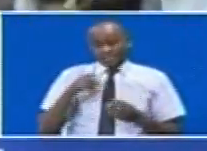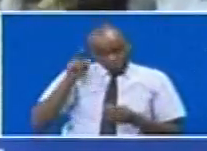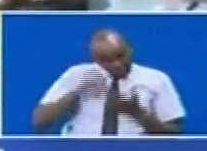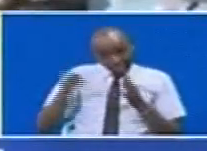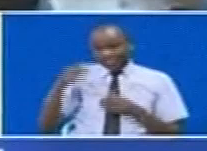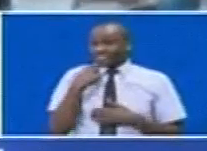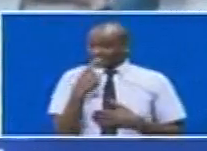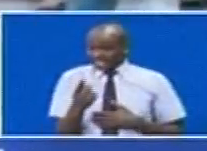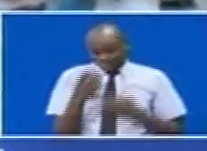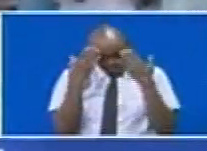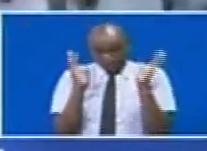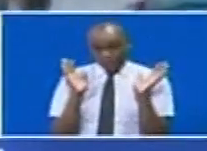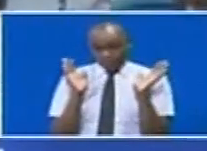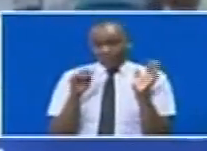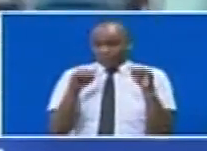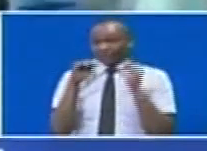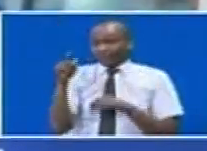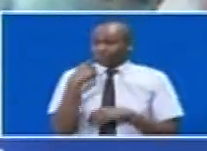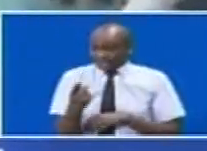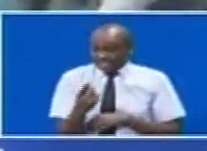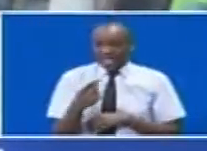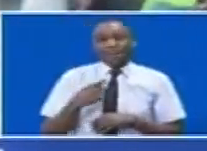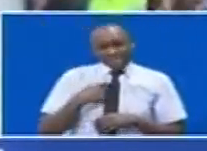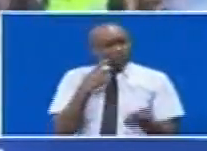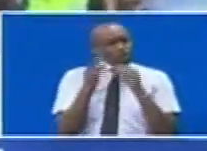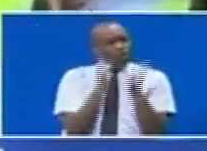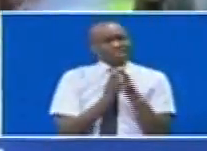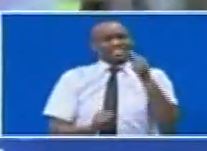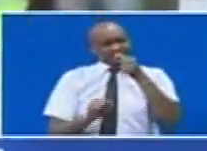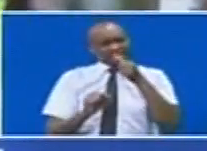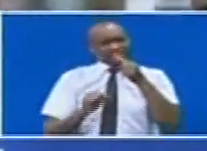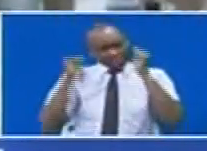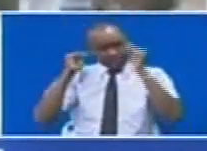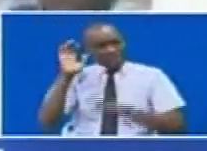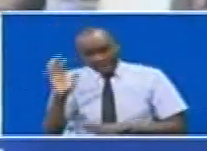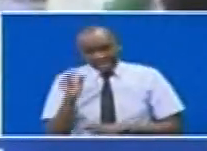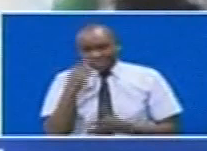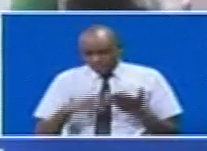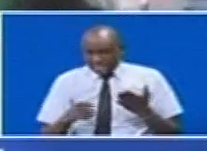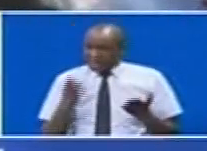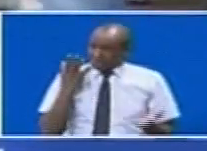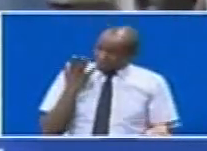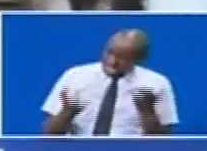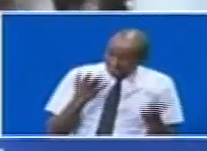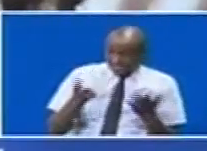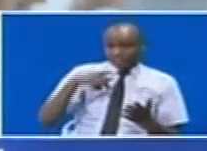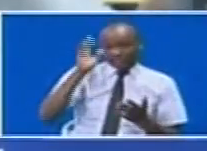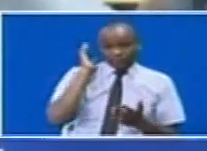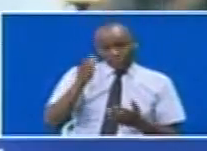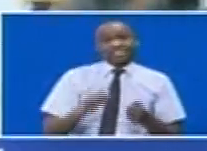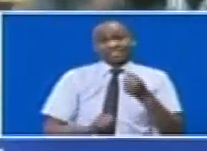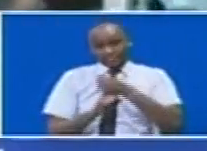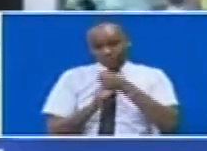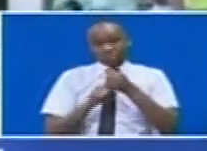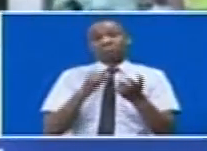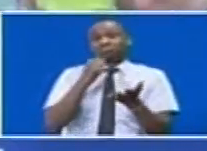he's likely to push is reforms in the party, because I spoke to some of his supporters here that he may eventually support the candidature of